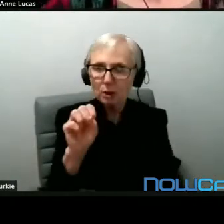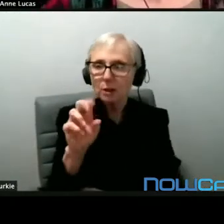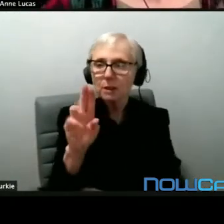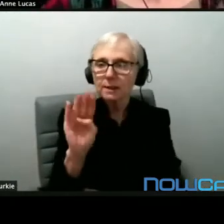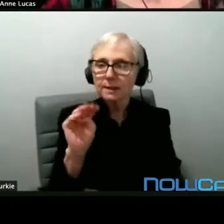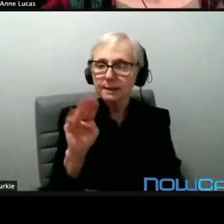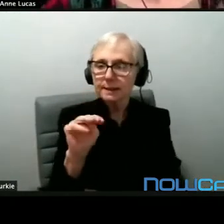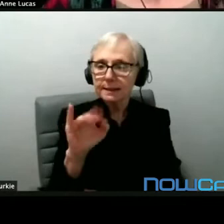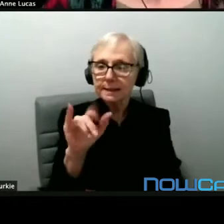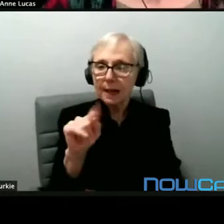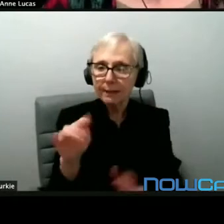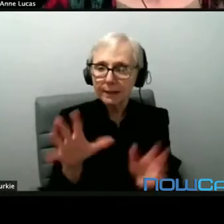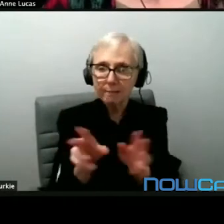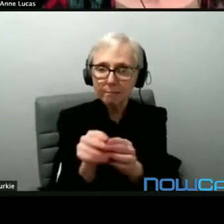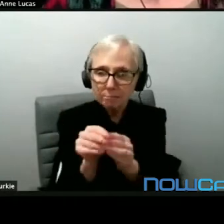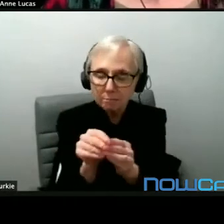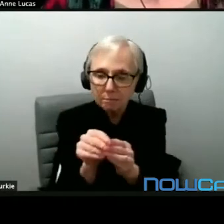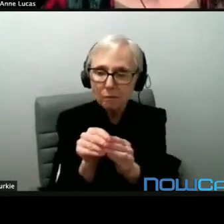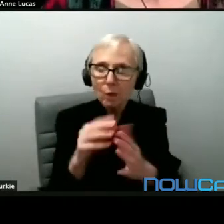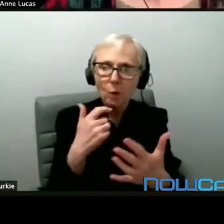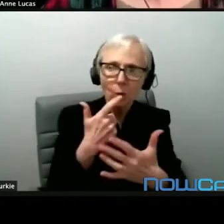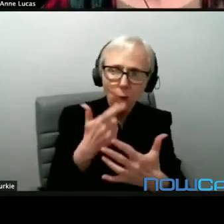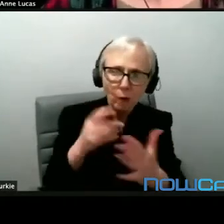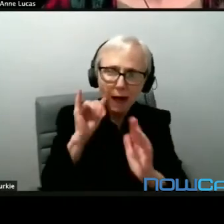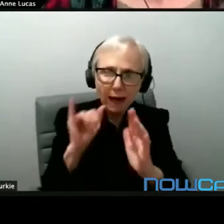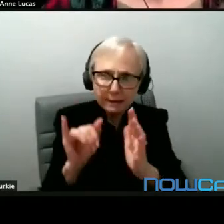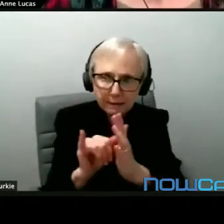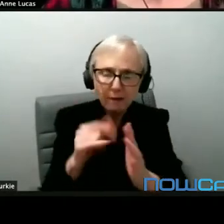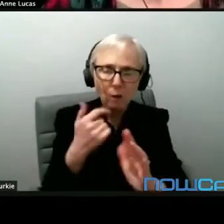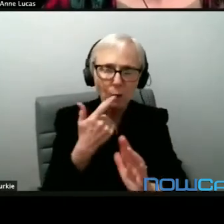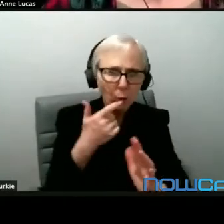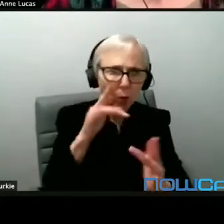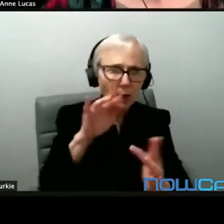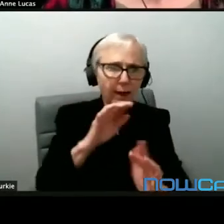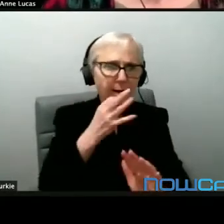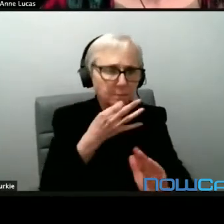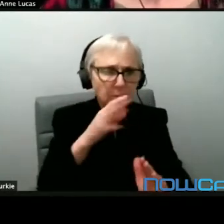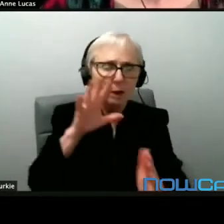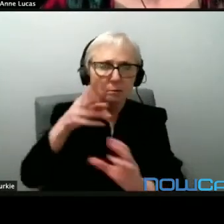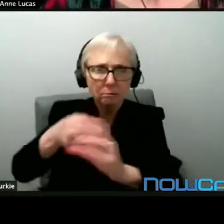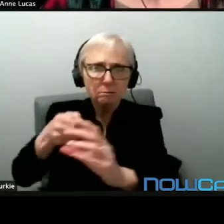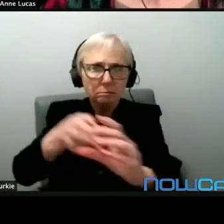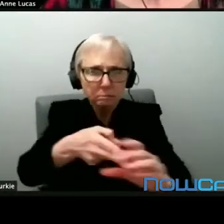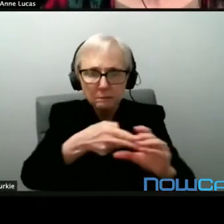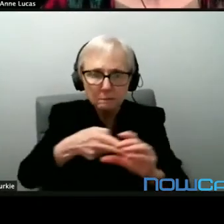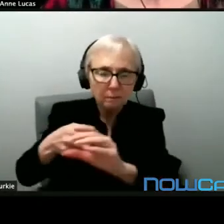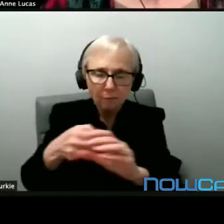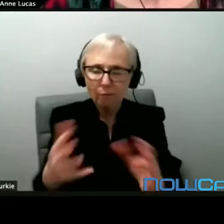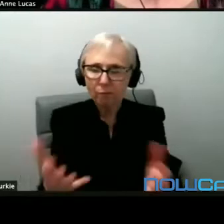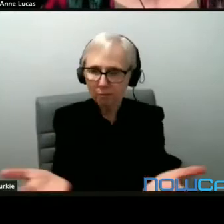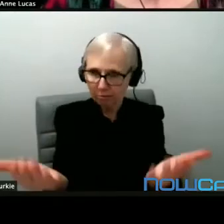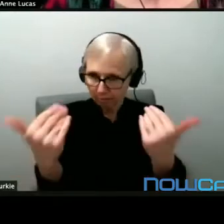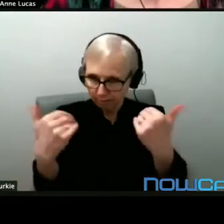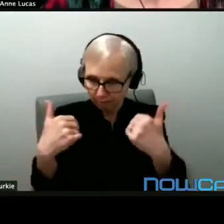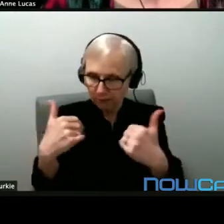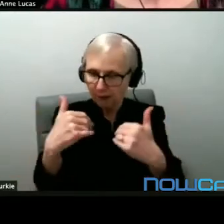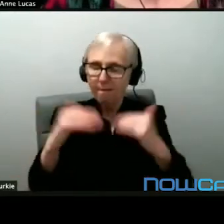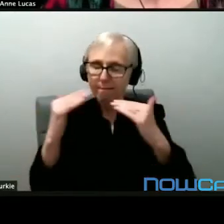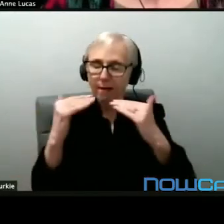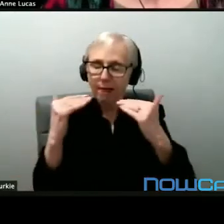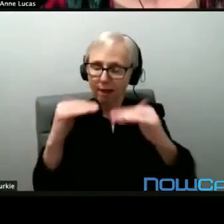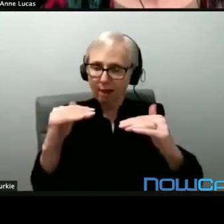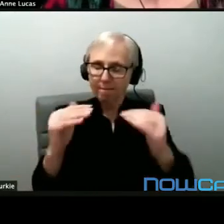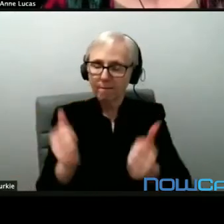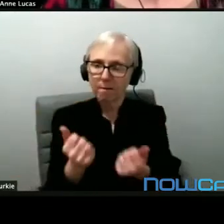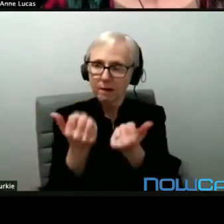identify those people in our community who are experts in these different fields and who want to be a part of these processes and have the level of commitment that we need